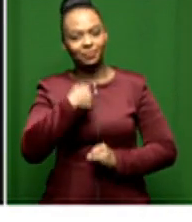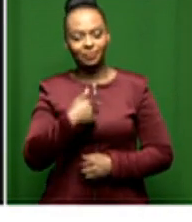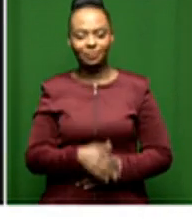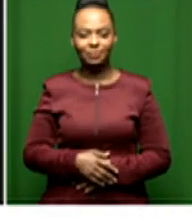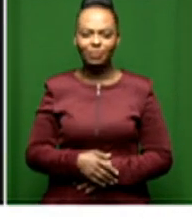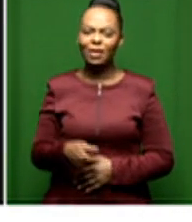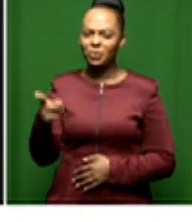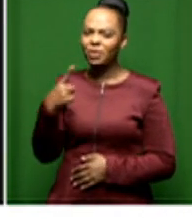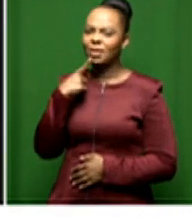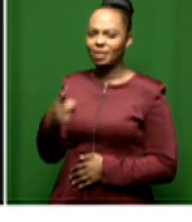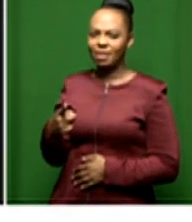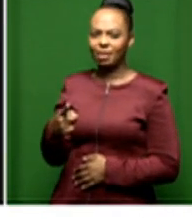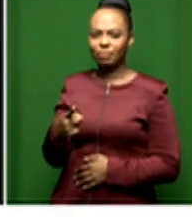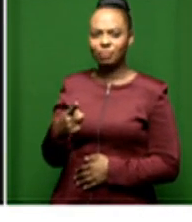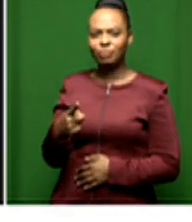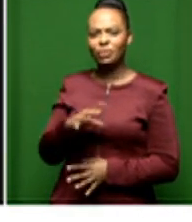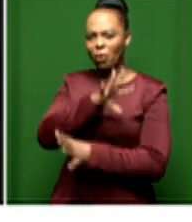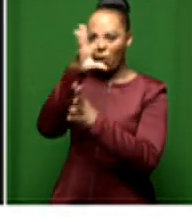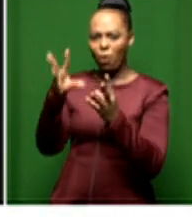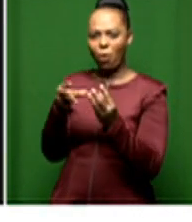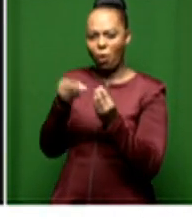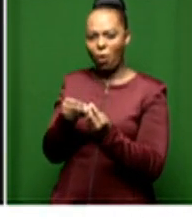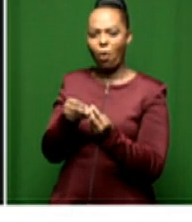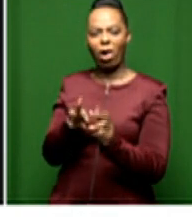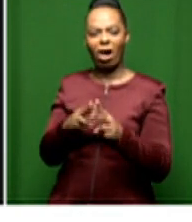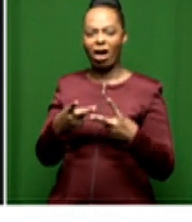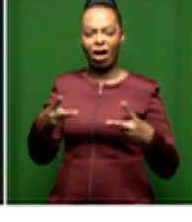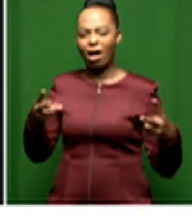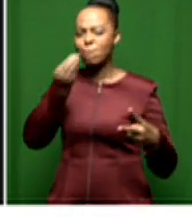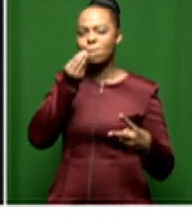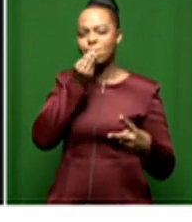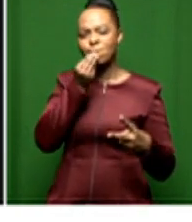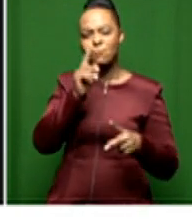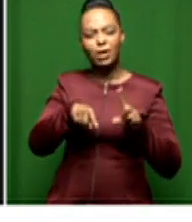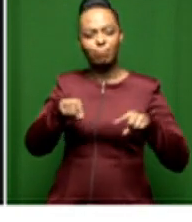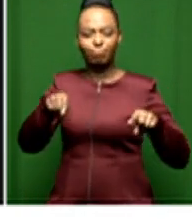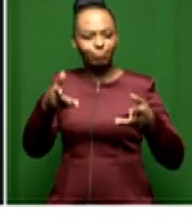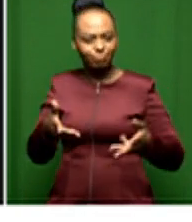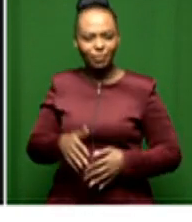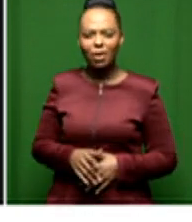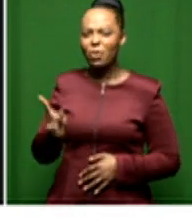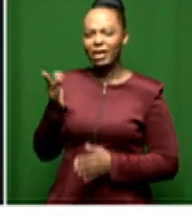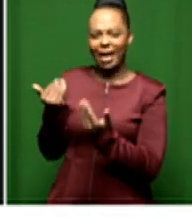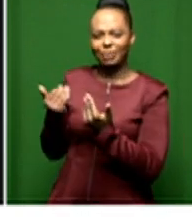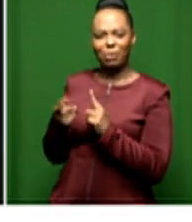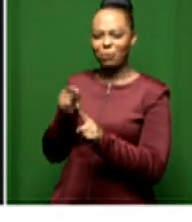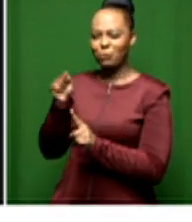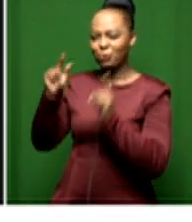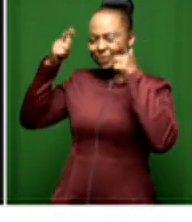describe yourself as an all-rounder in terms of the type of food that you make. So what sort of meals can one expect from Chef Sam?